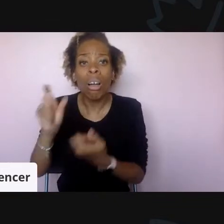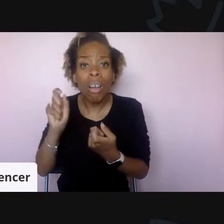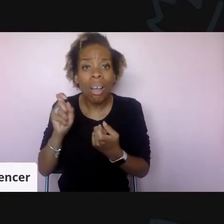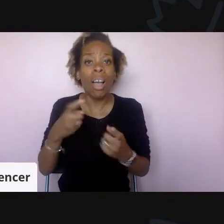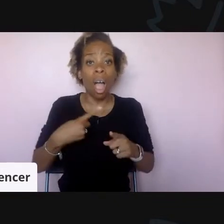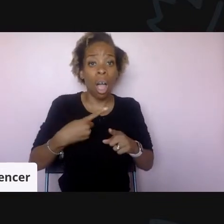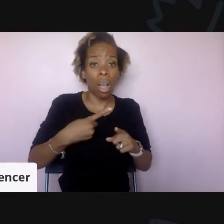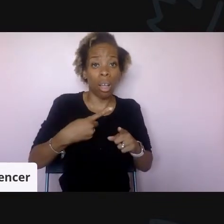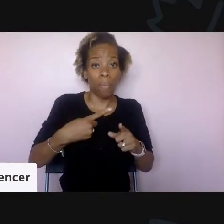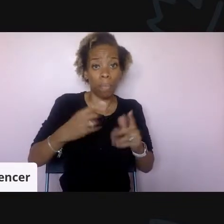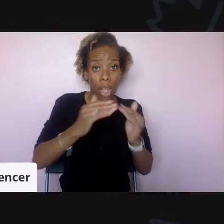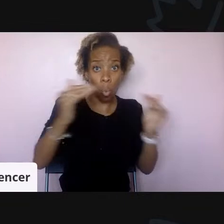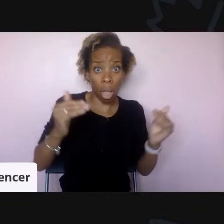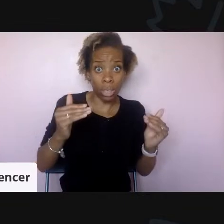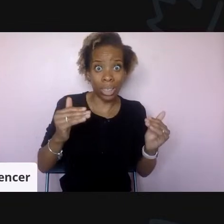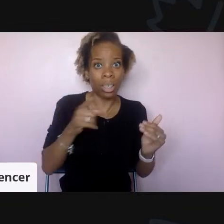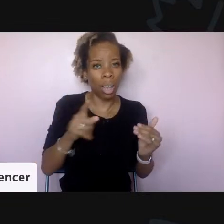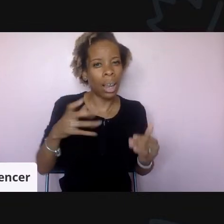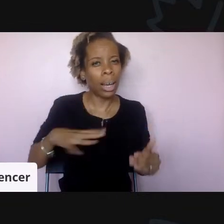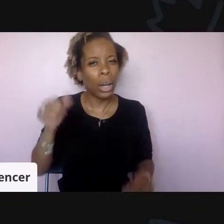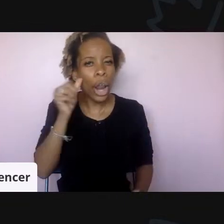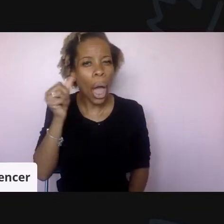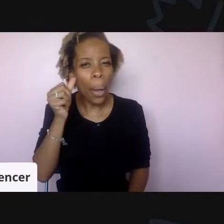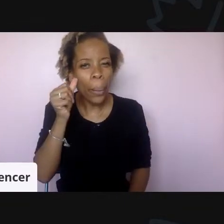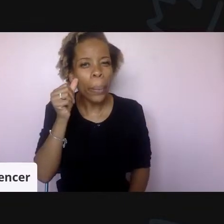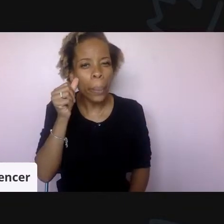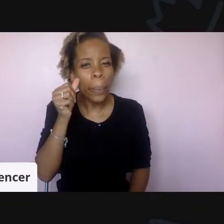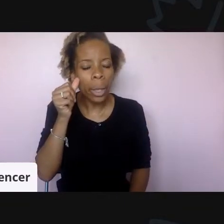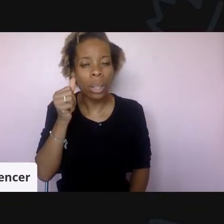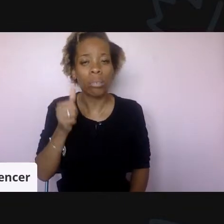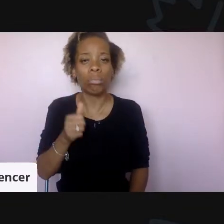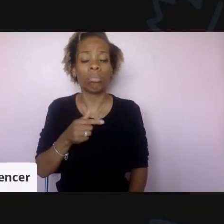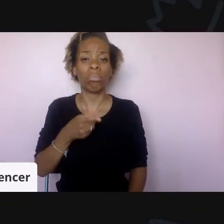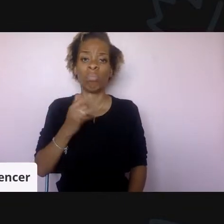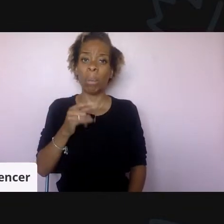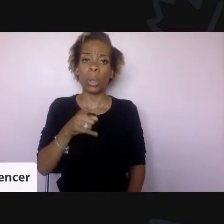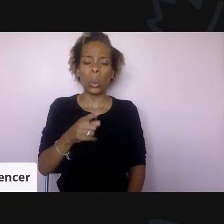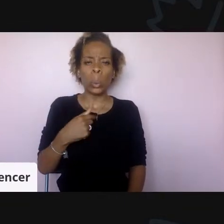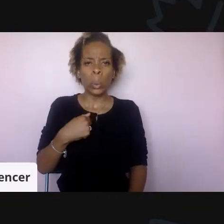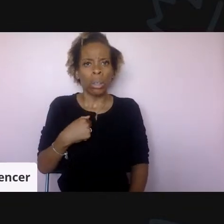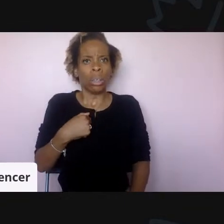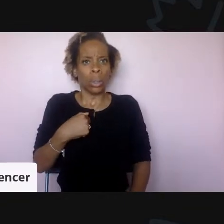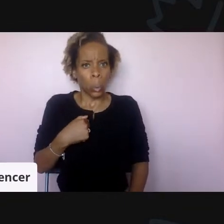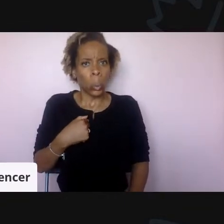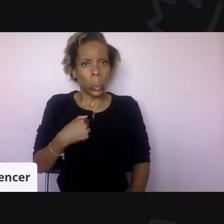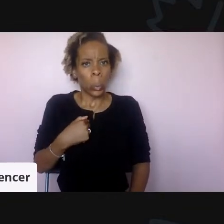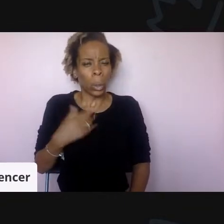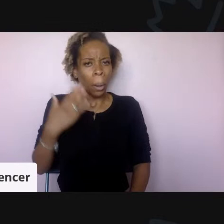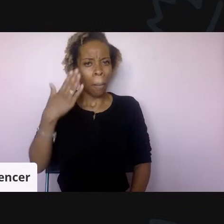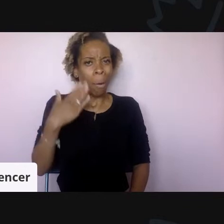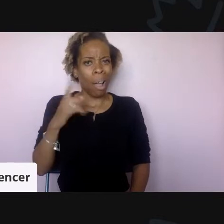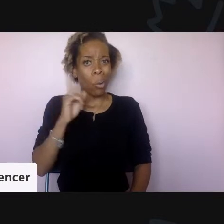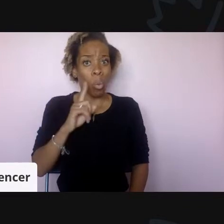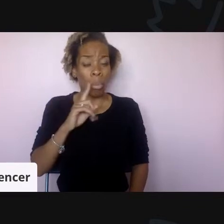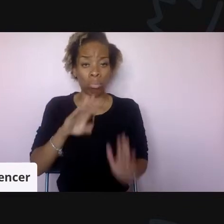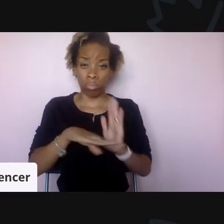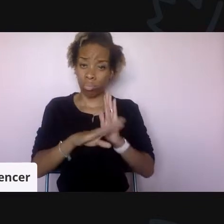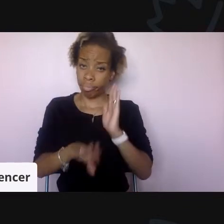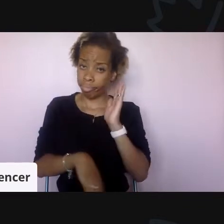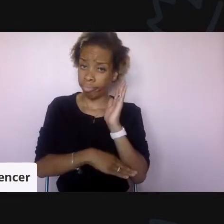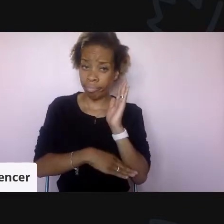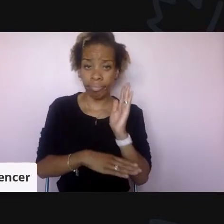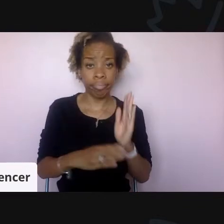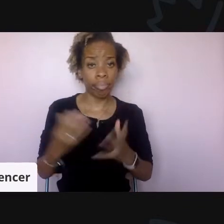So if you are faced with understanding or knowing that Black women are at the bottom of the pile when it comes to